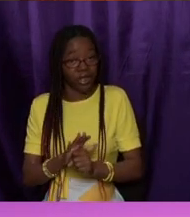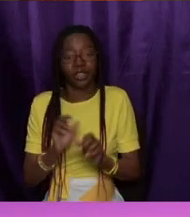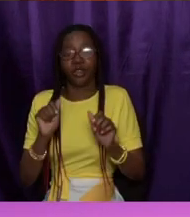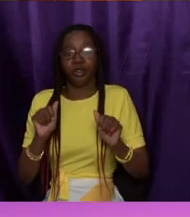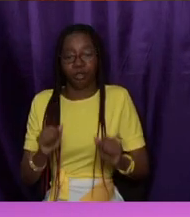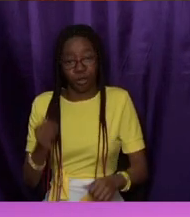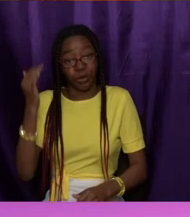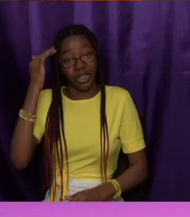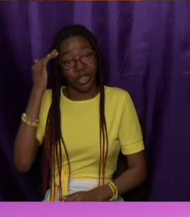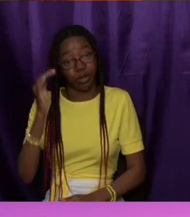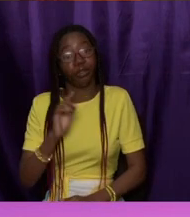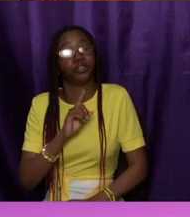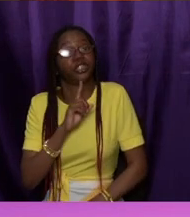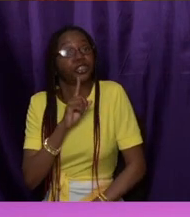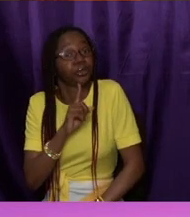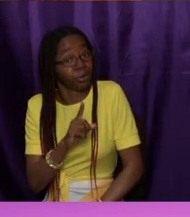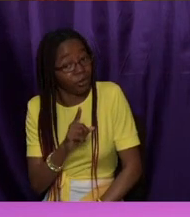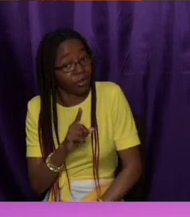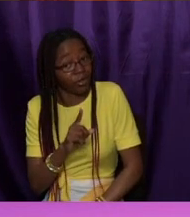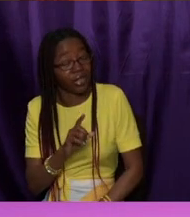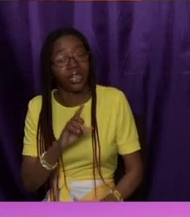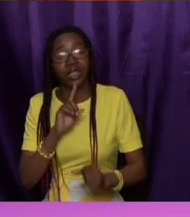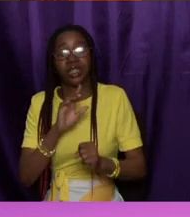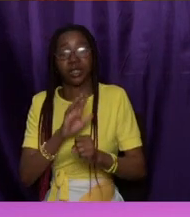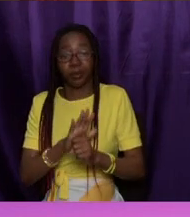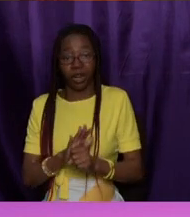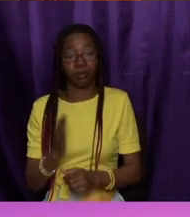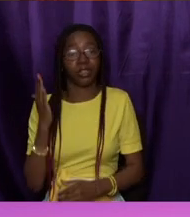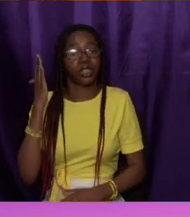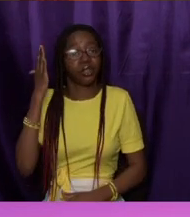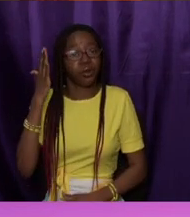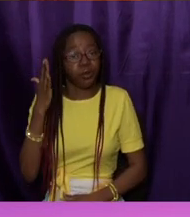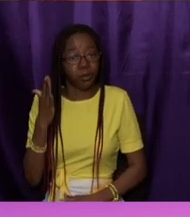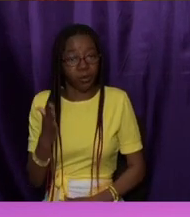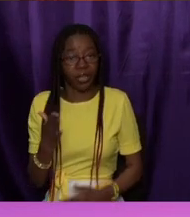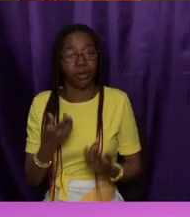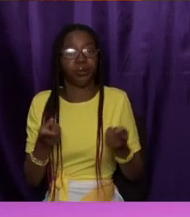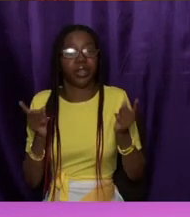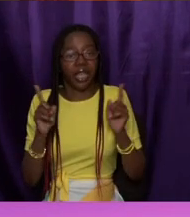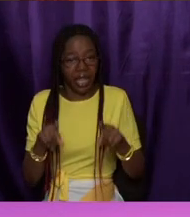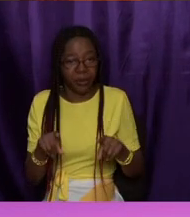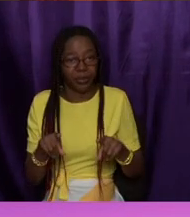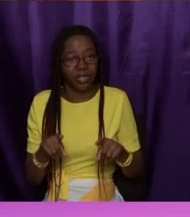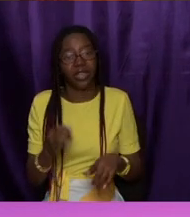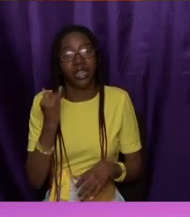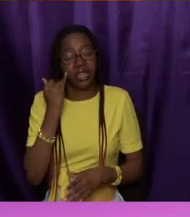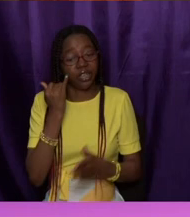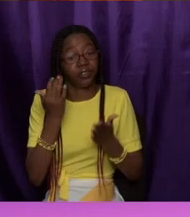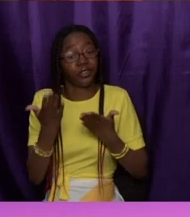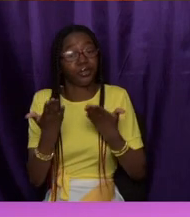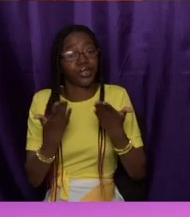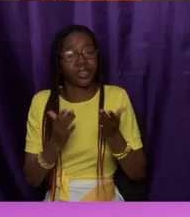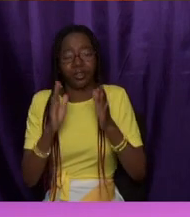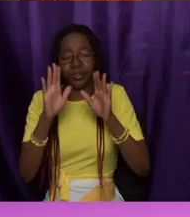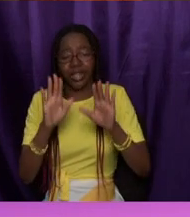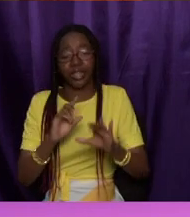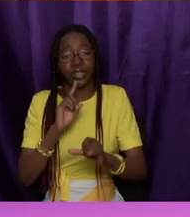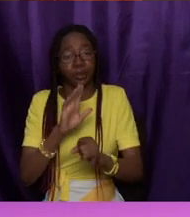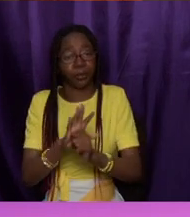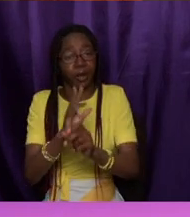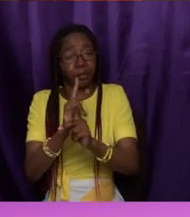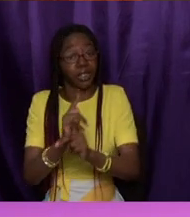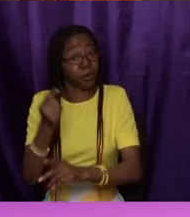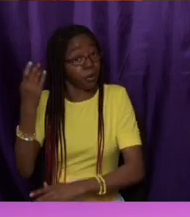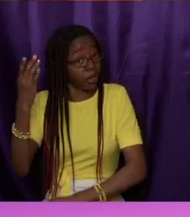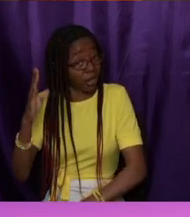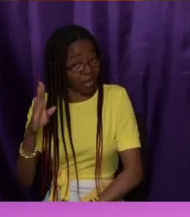rest assured that his promise is going to come to pass. If you serve an excellent promise-keeping